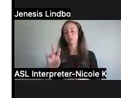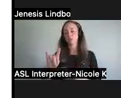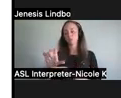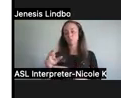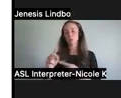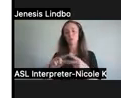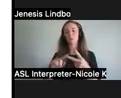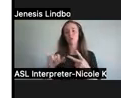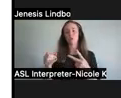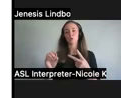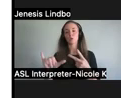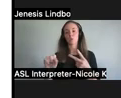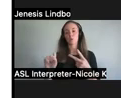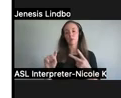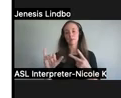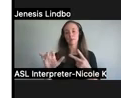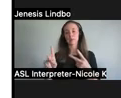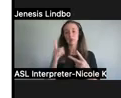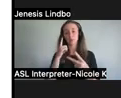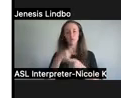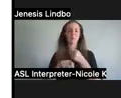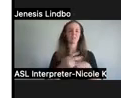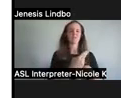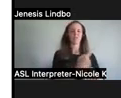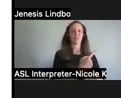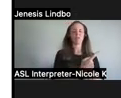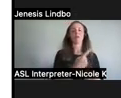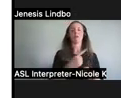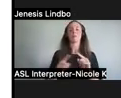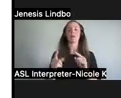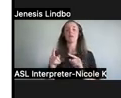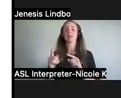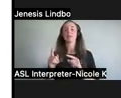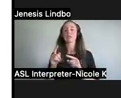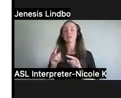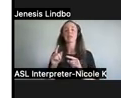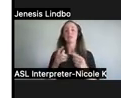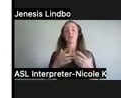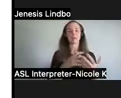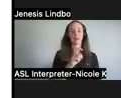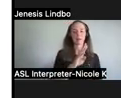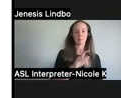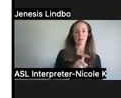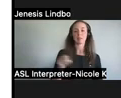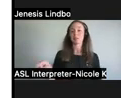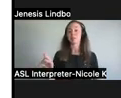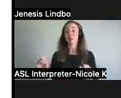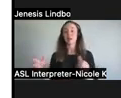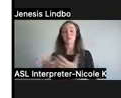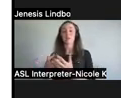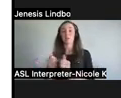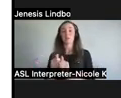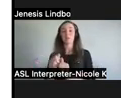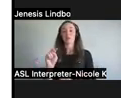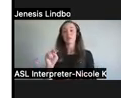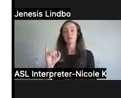different controls to replace a standard controller, except instead of being directly compatible with the Xbox, the Hori Flex is directly compatible with the Nintendo